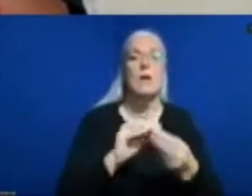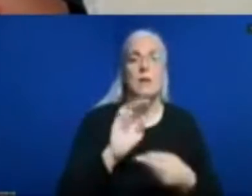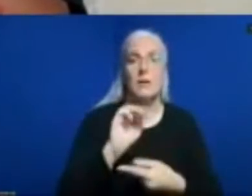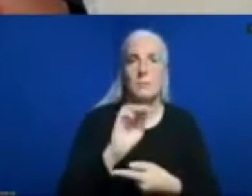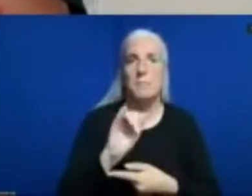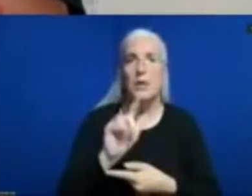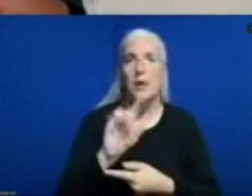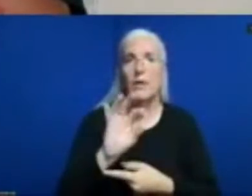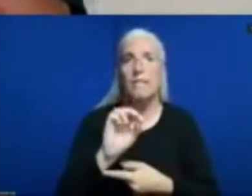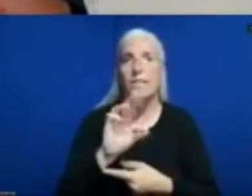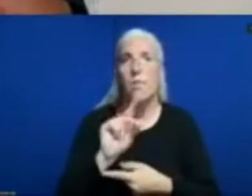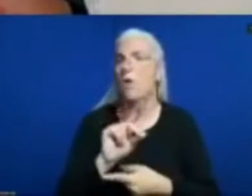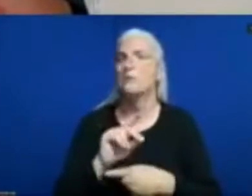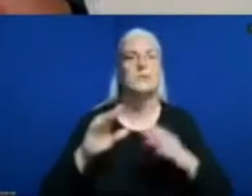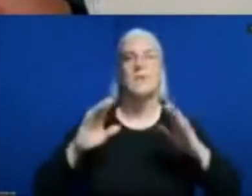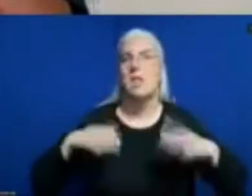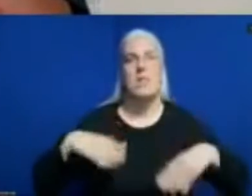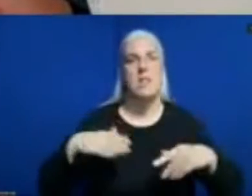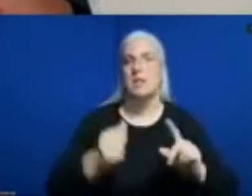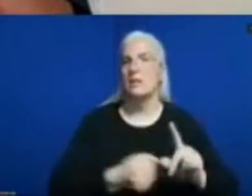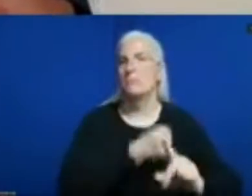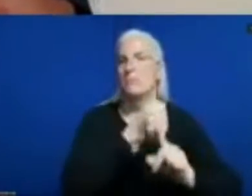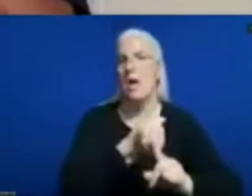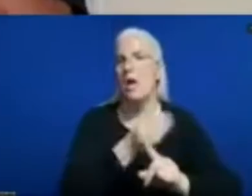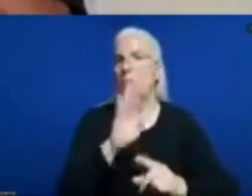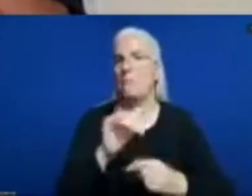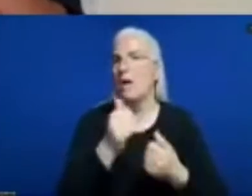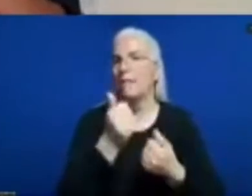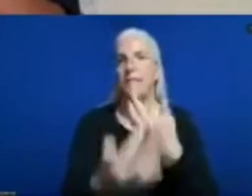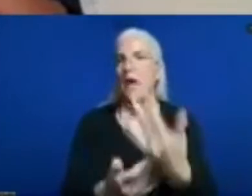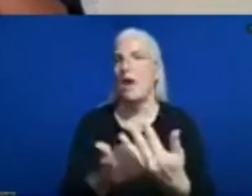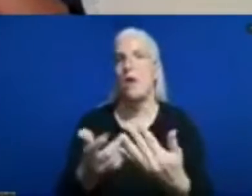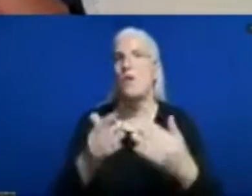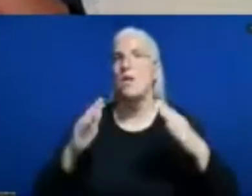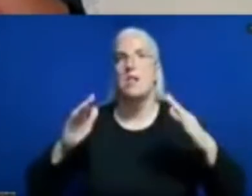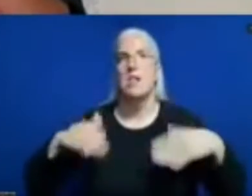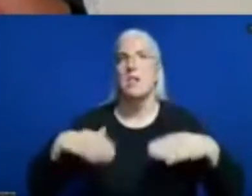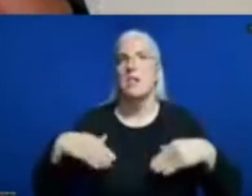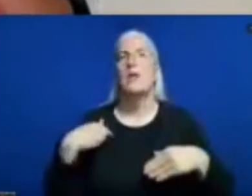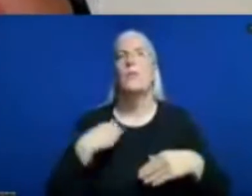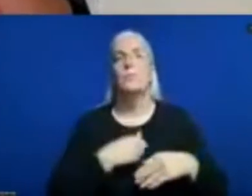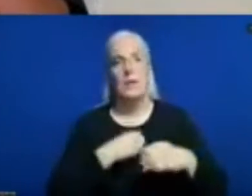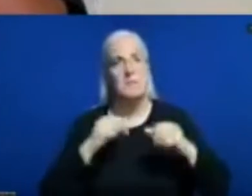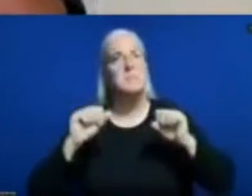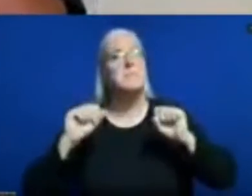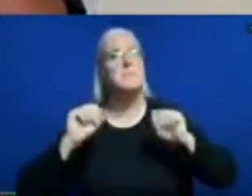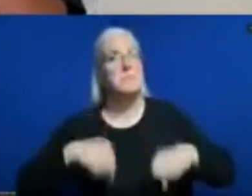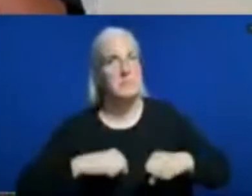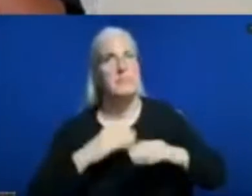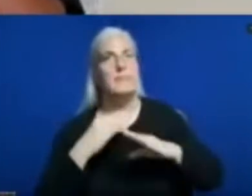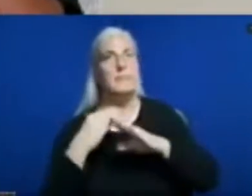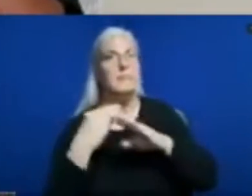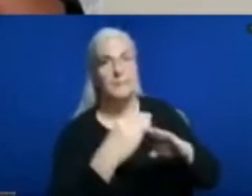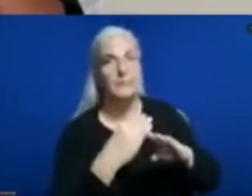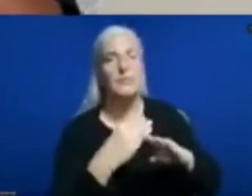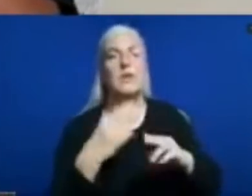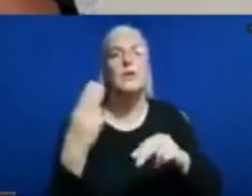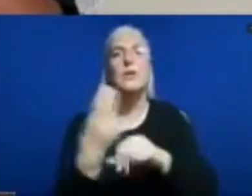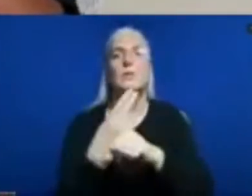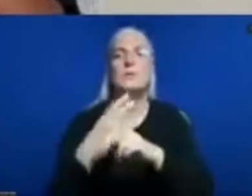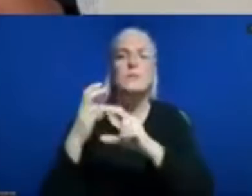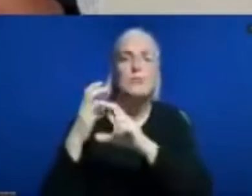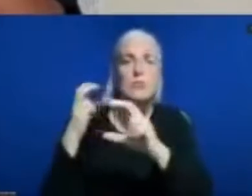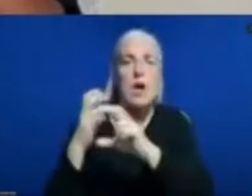taken structures to this point. We've been able to surge our resources, as was stated earlier, to provide a